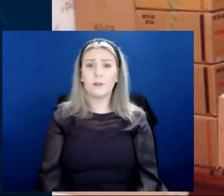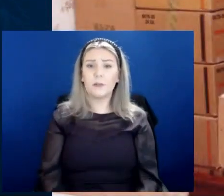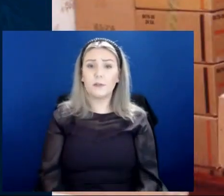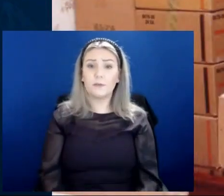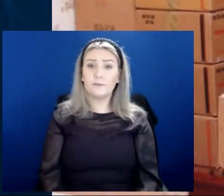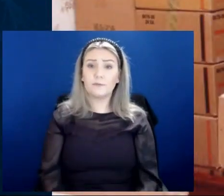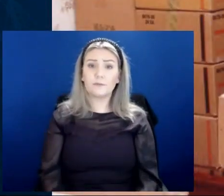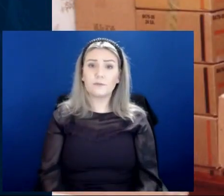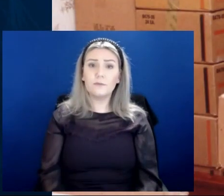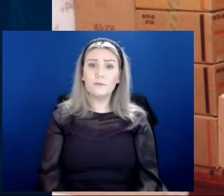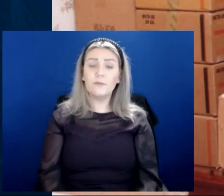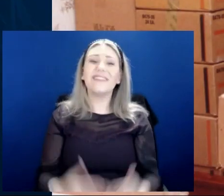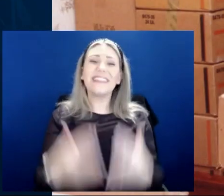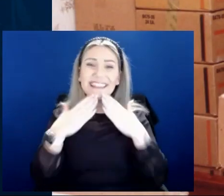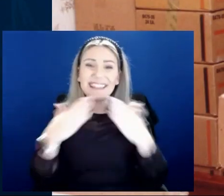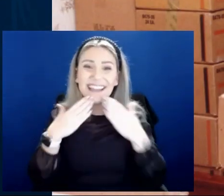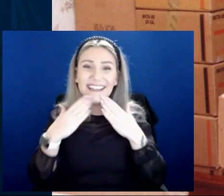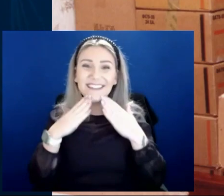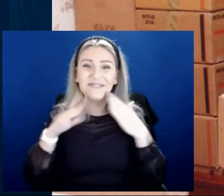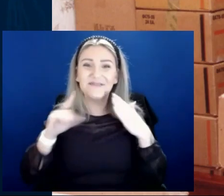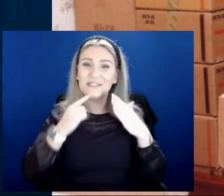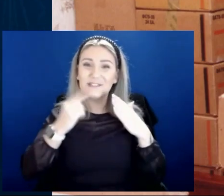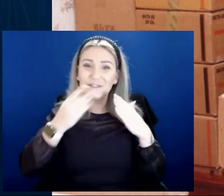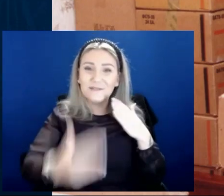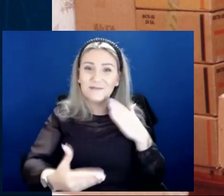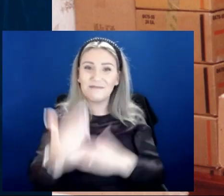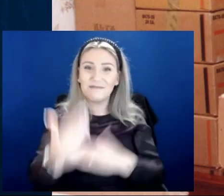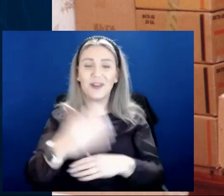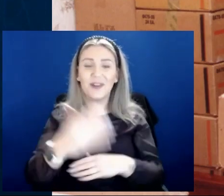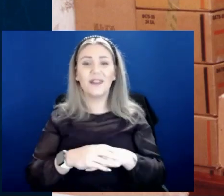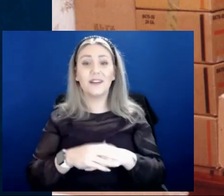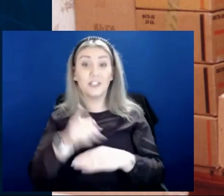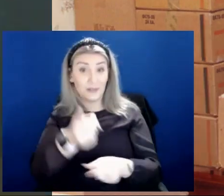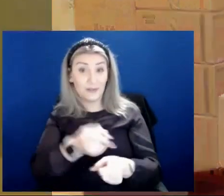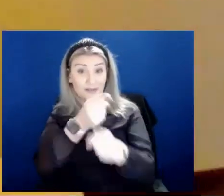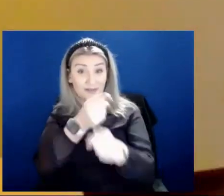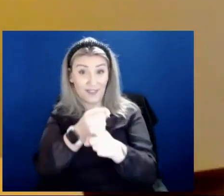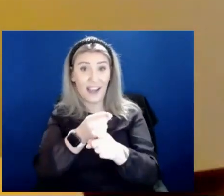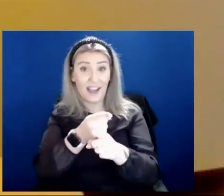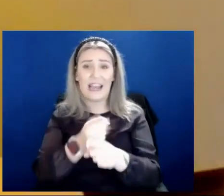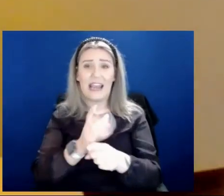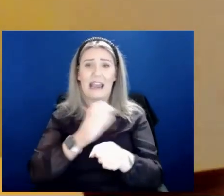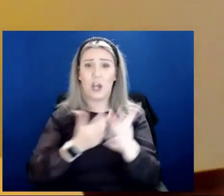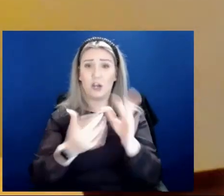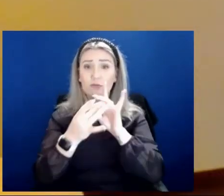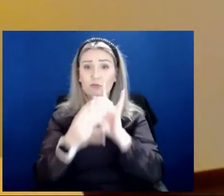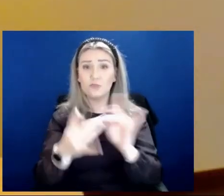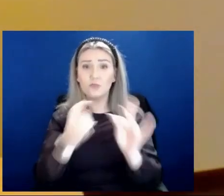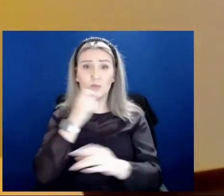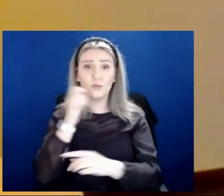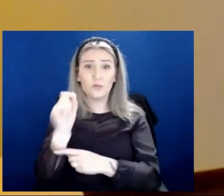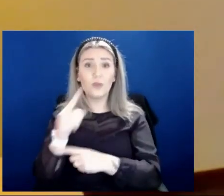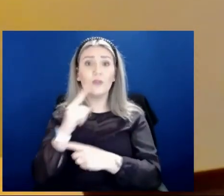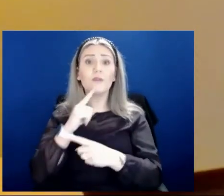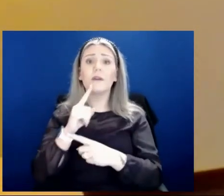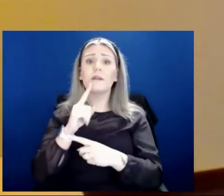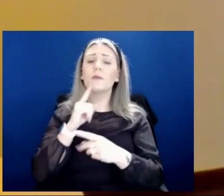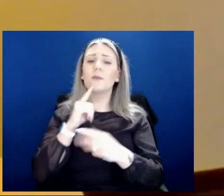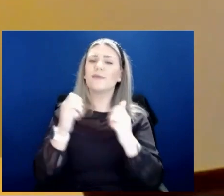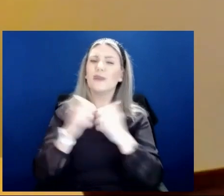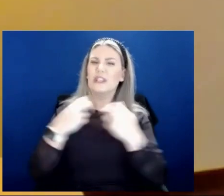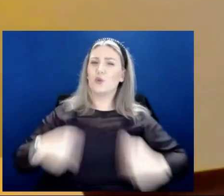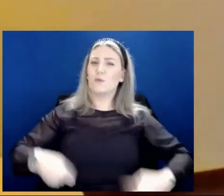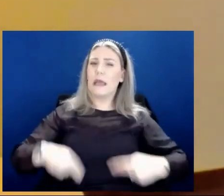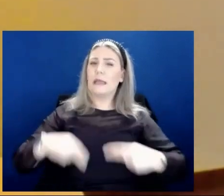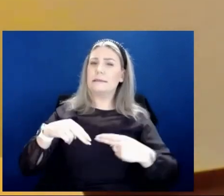Well, thank you, first of all. Good morning. You are correct. So our ties to Ukraine in the humanitarian aspect go